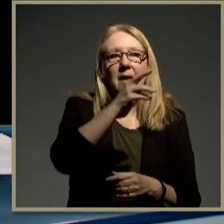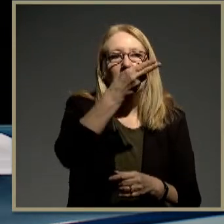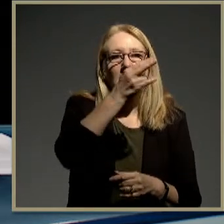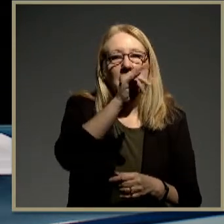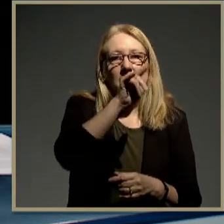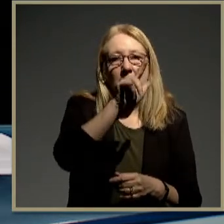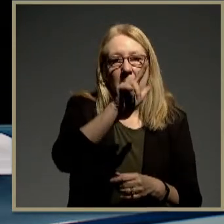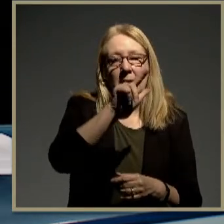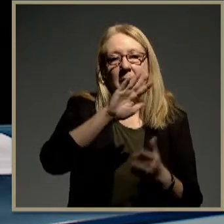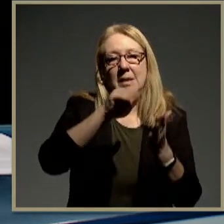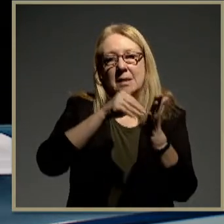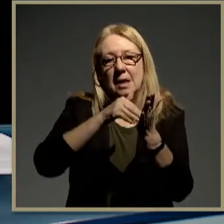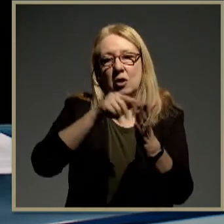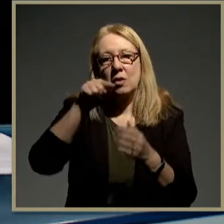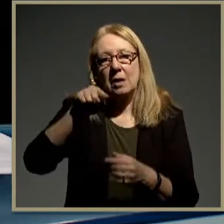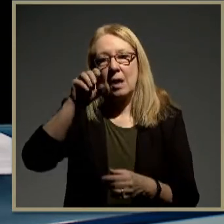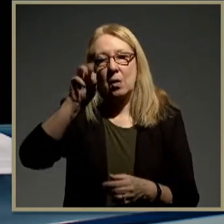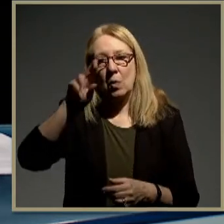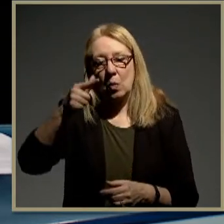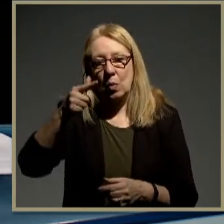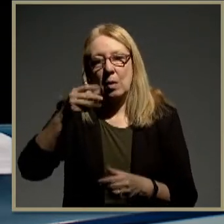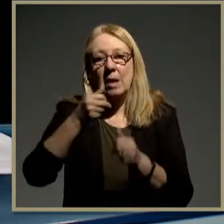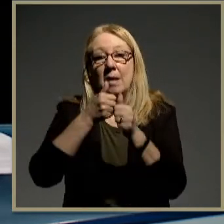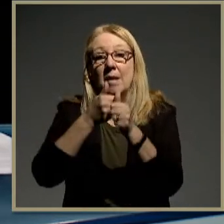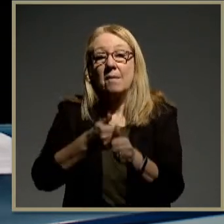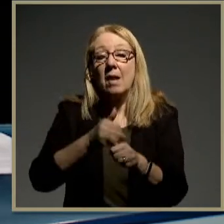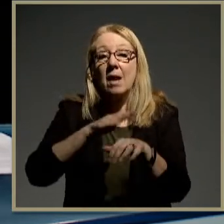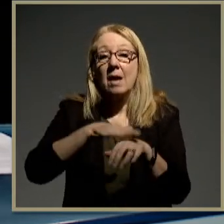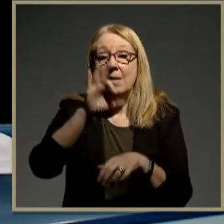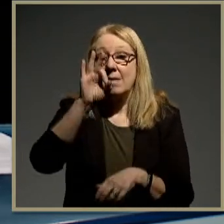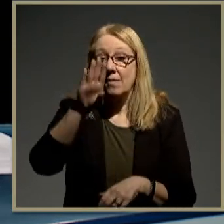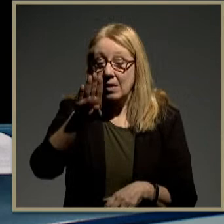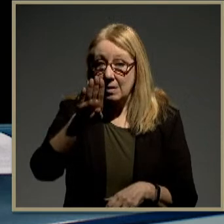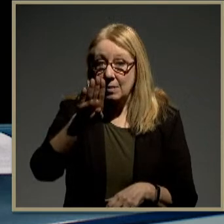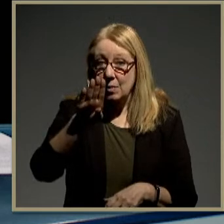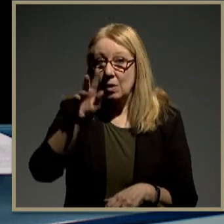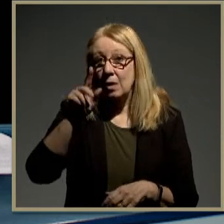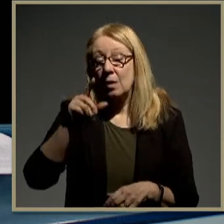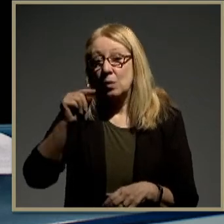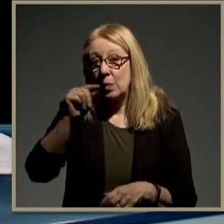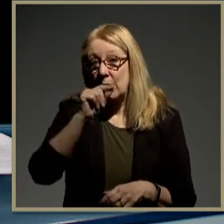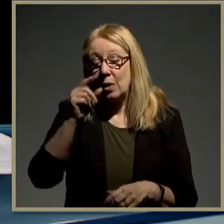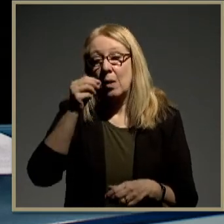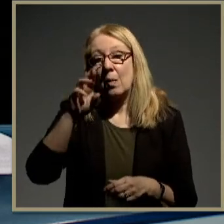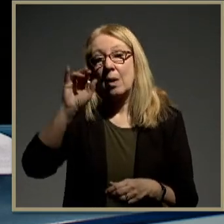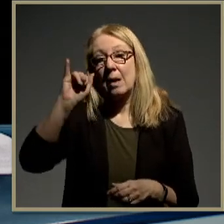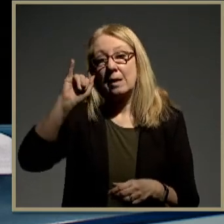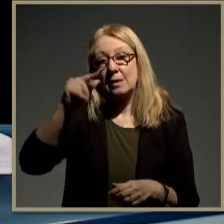hyblcenter.org. I also encourage you to follow the Hybl Center on Facebook, Twitter,